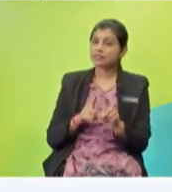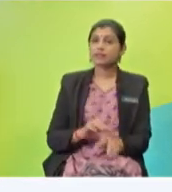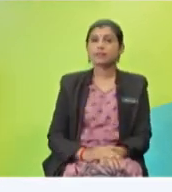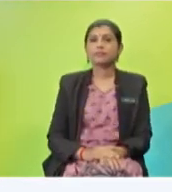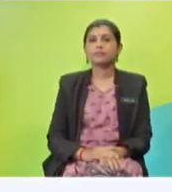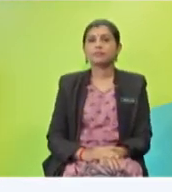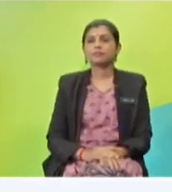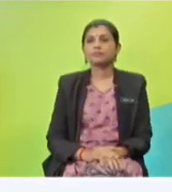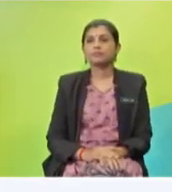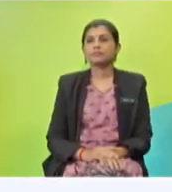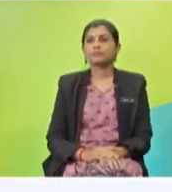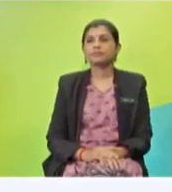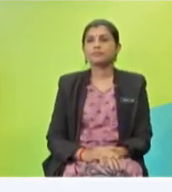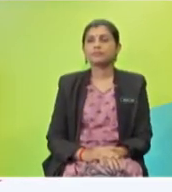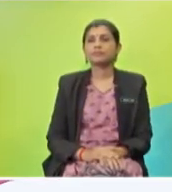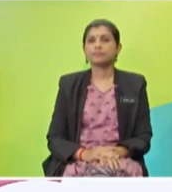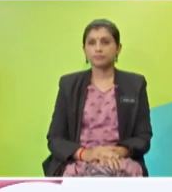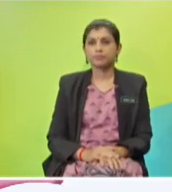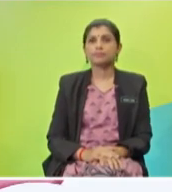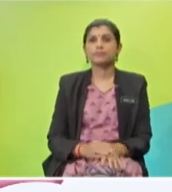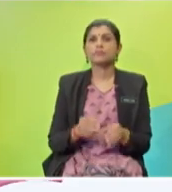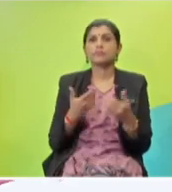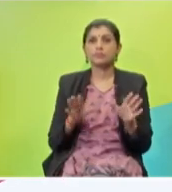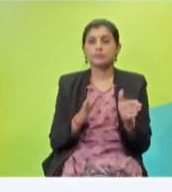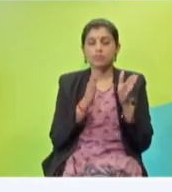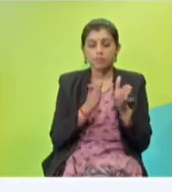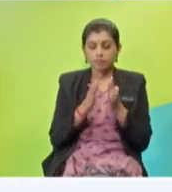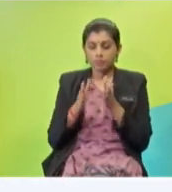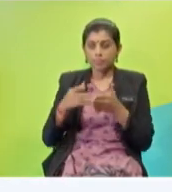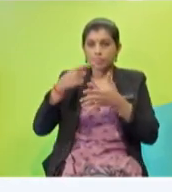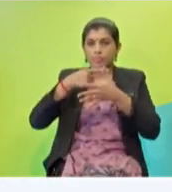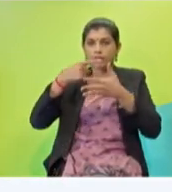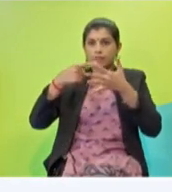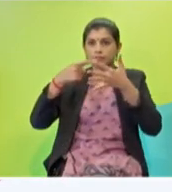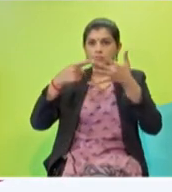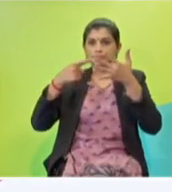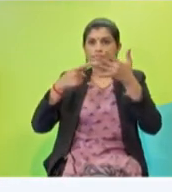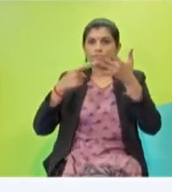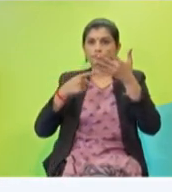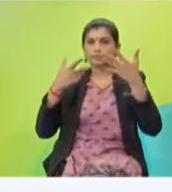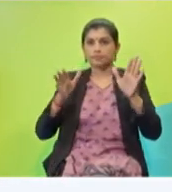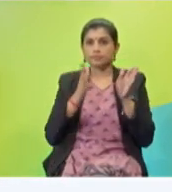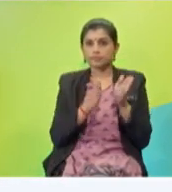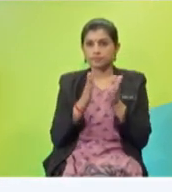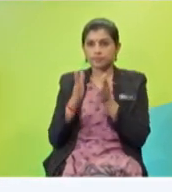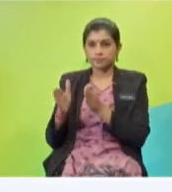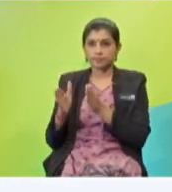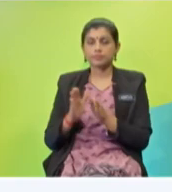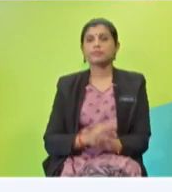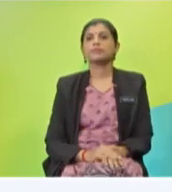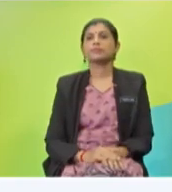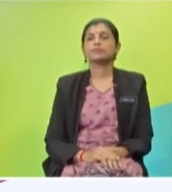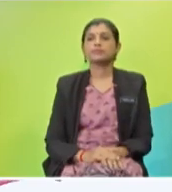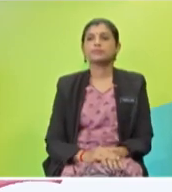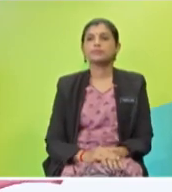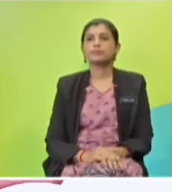Okay. Vijay is wearing a green t-shirt and Firash, I cannot. And brown trainers. Yeah, well